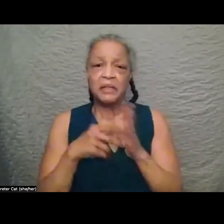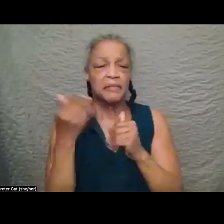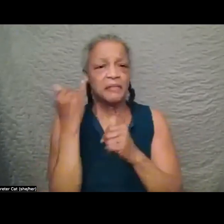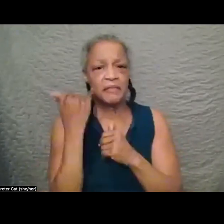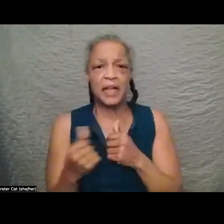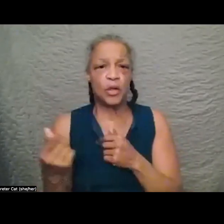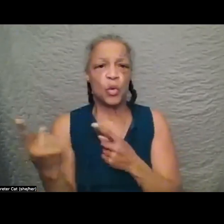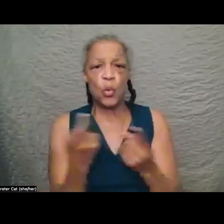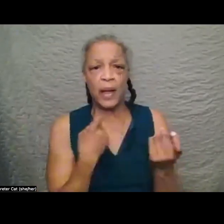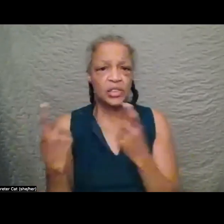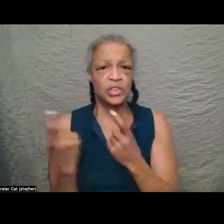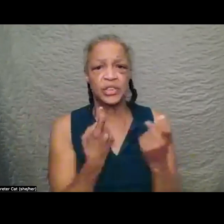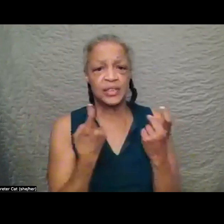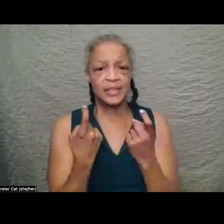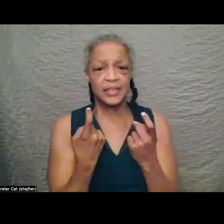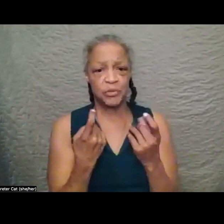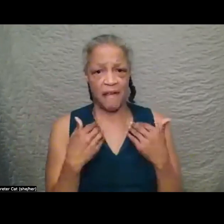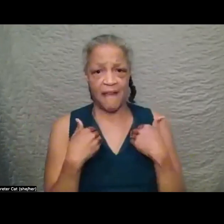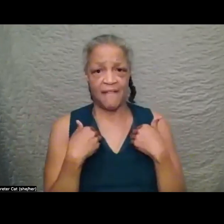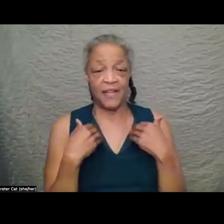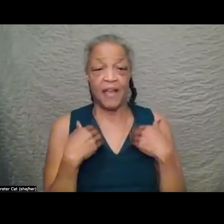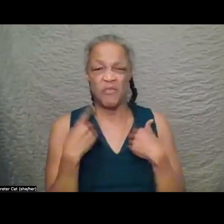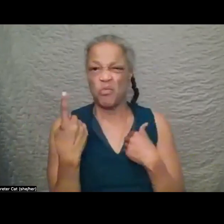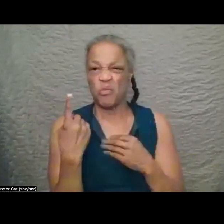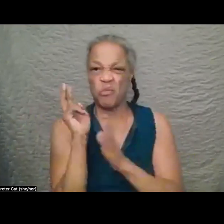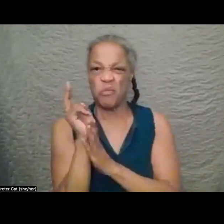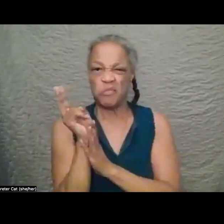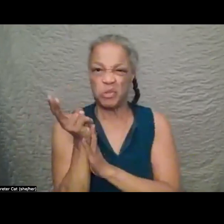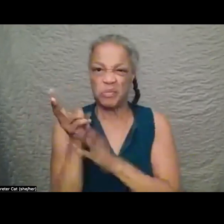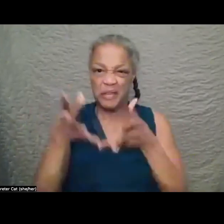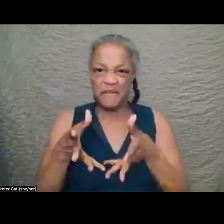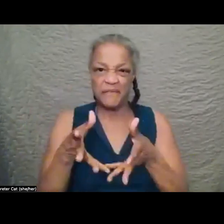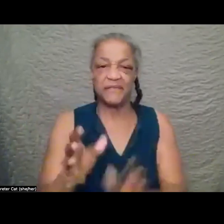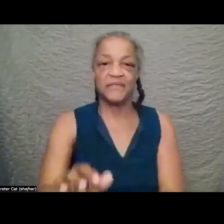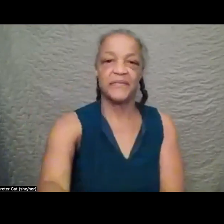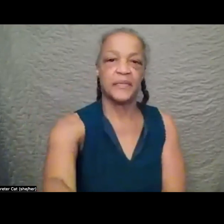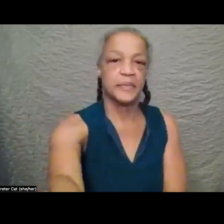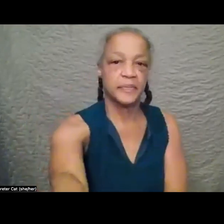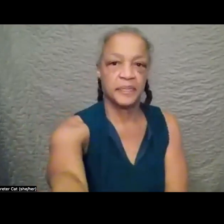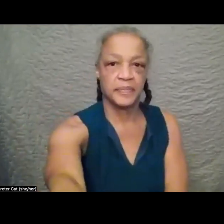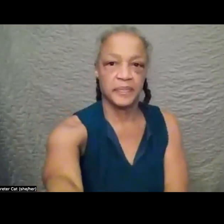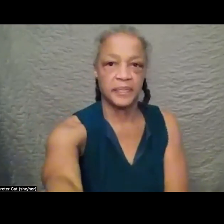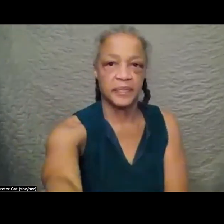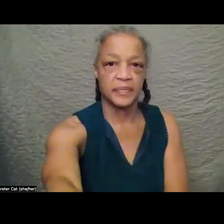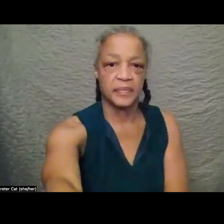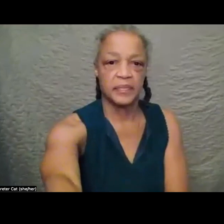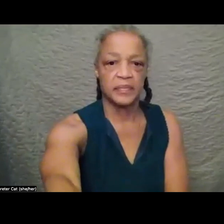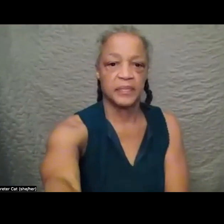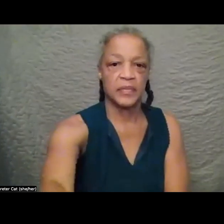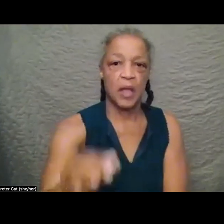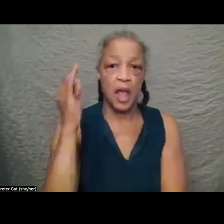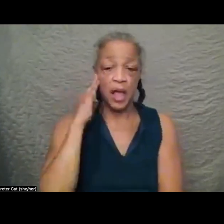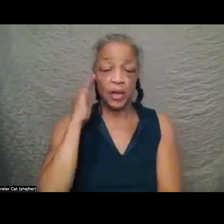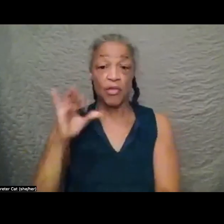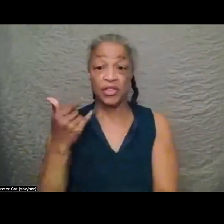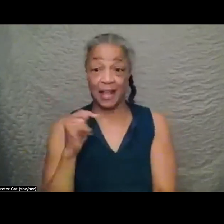folks have, we have a couple of minutes, and I know that there have been some comments in the chat, but